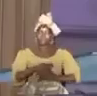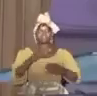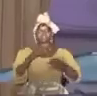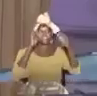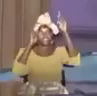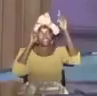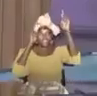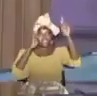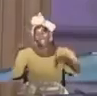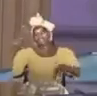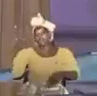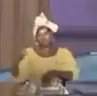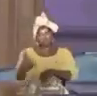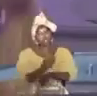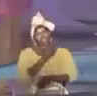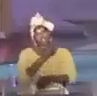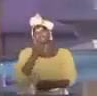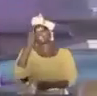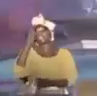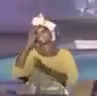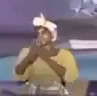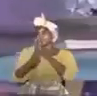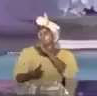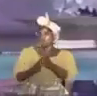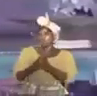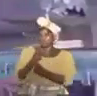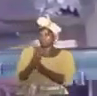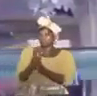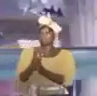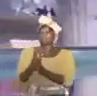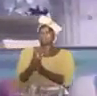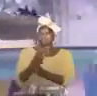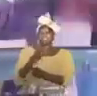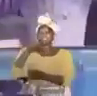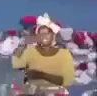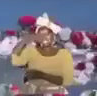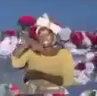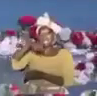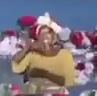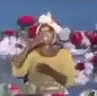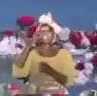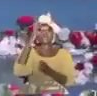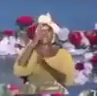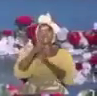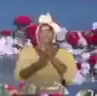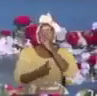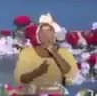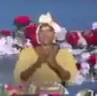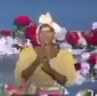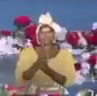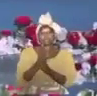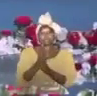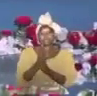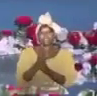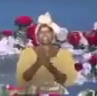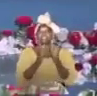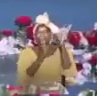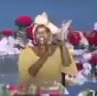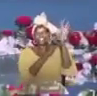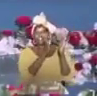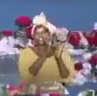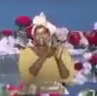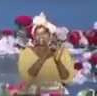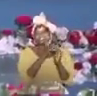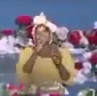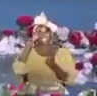world. That in this world, this is a statement coming from the lips of the master himself, that